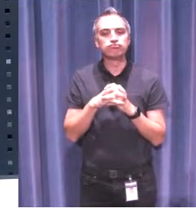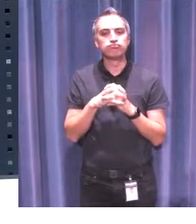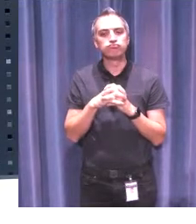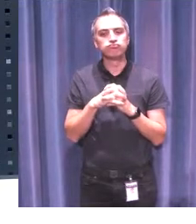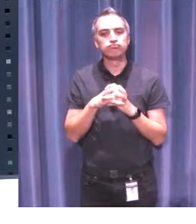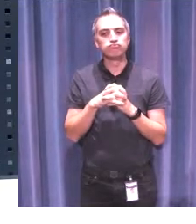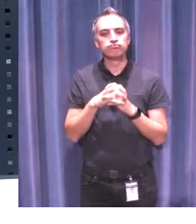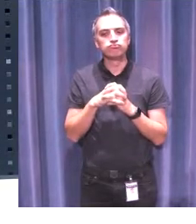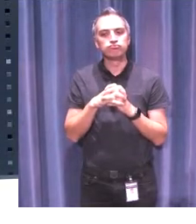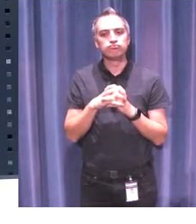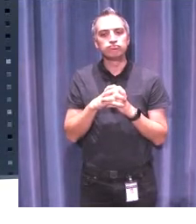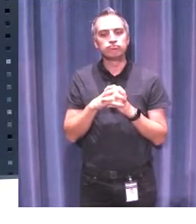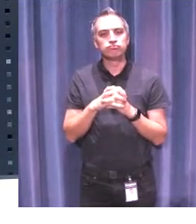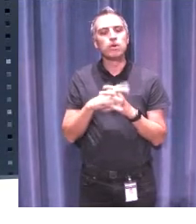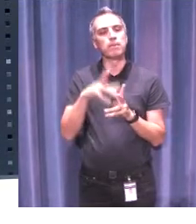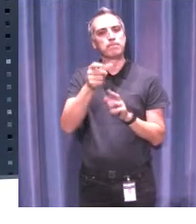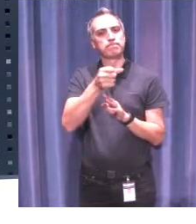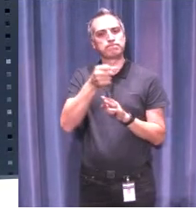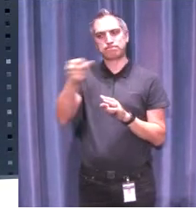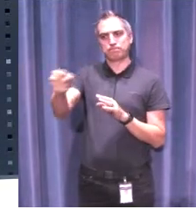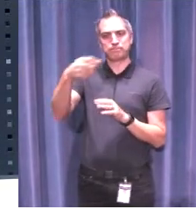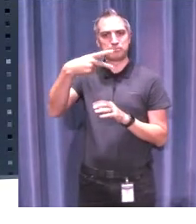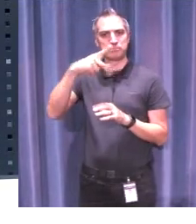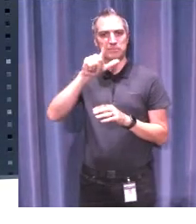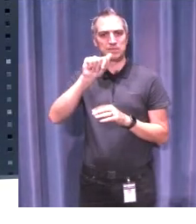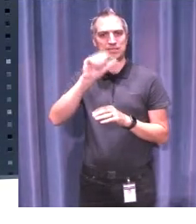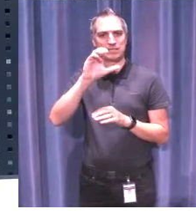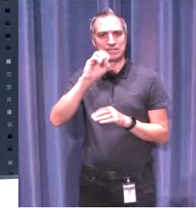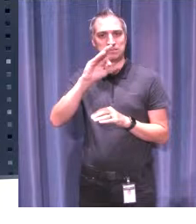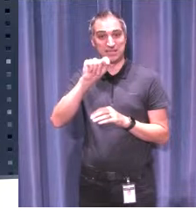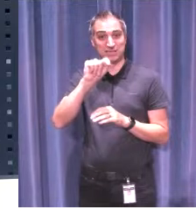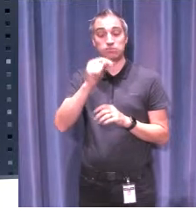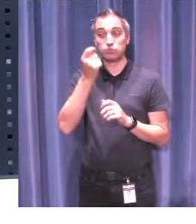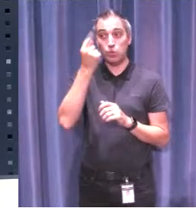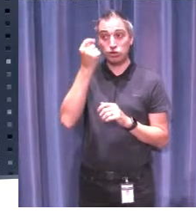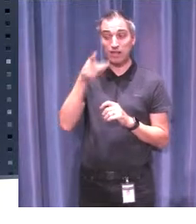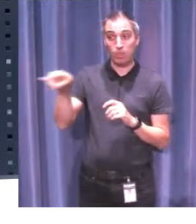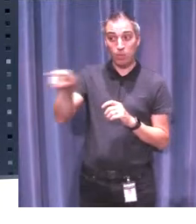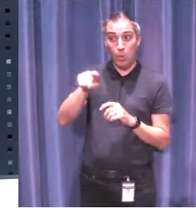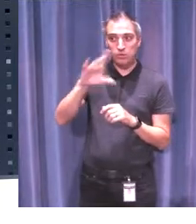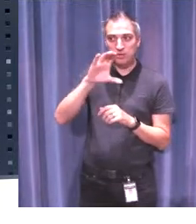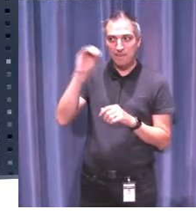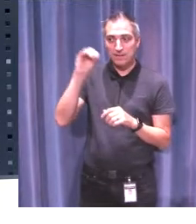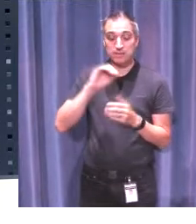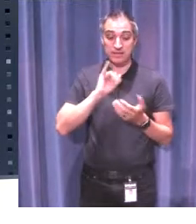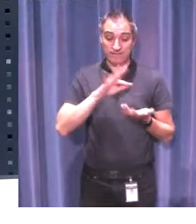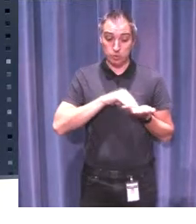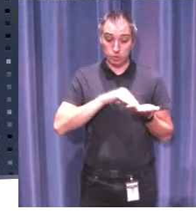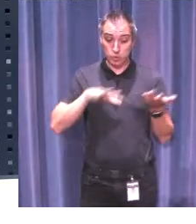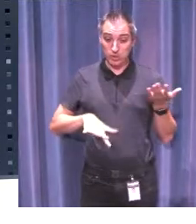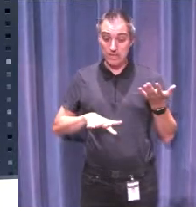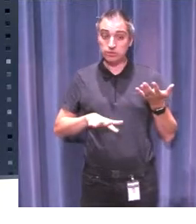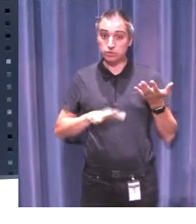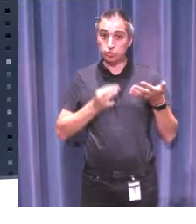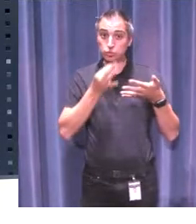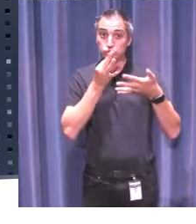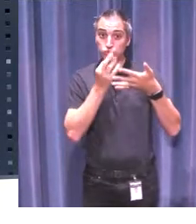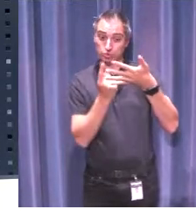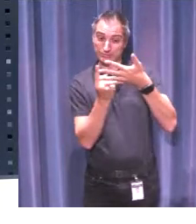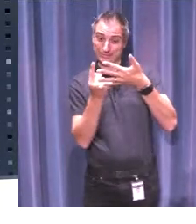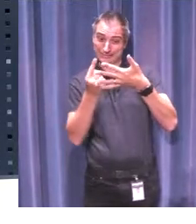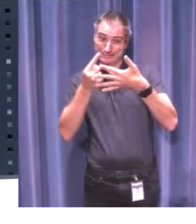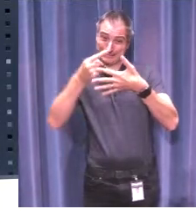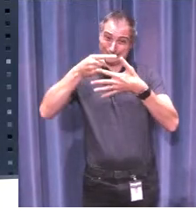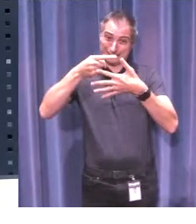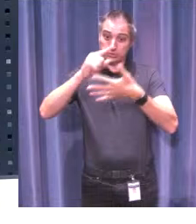the placement function, to ensure that those companies are involved when students are reaching toward